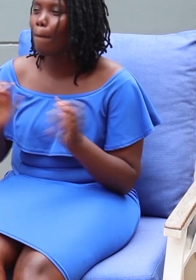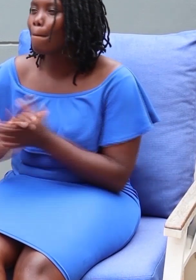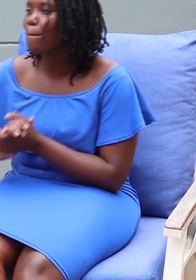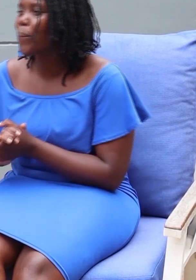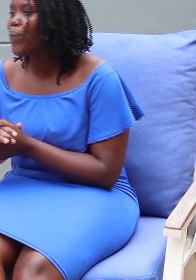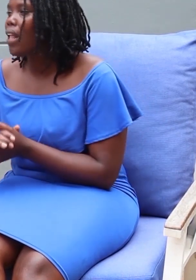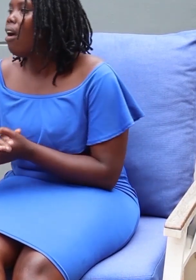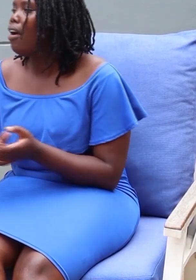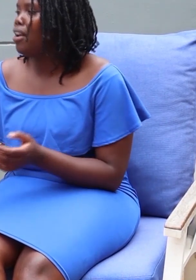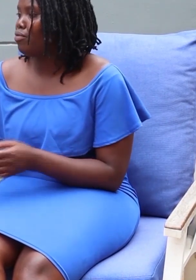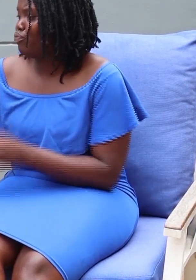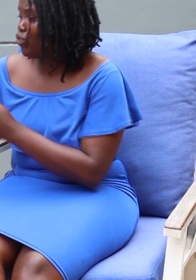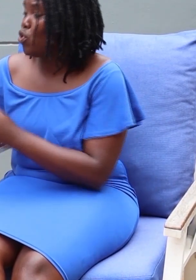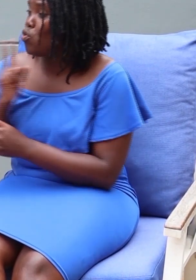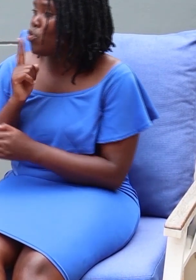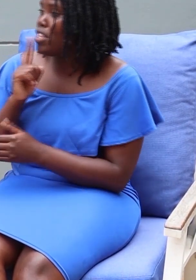true.